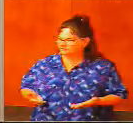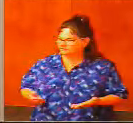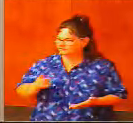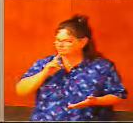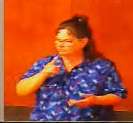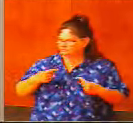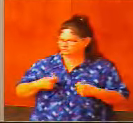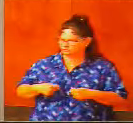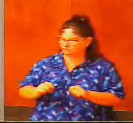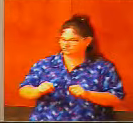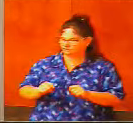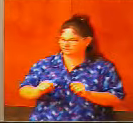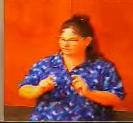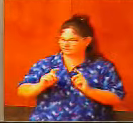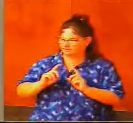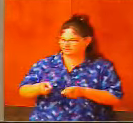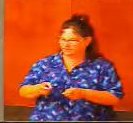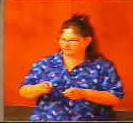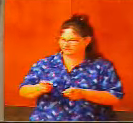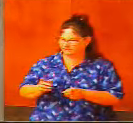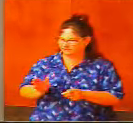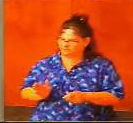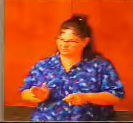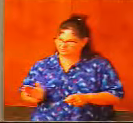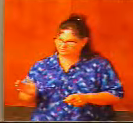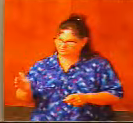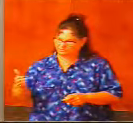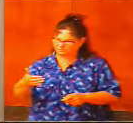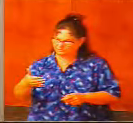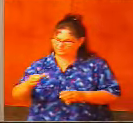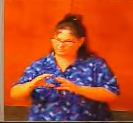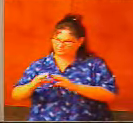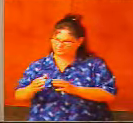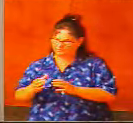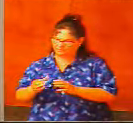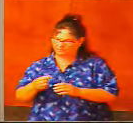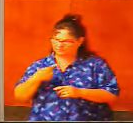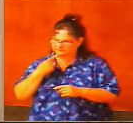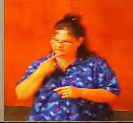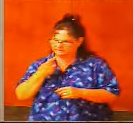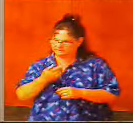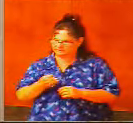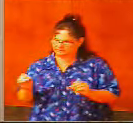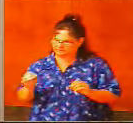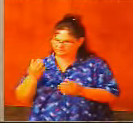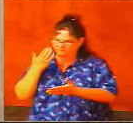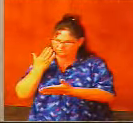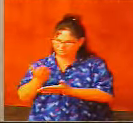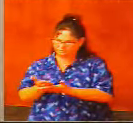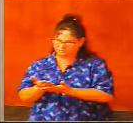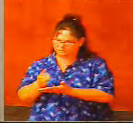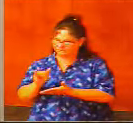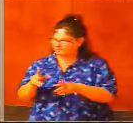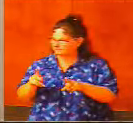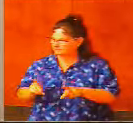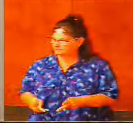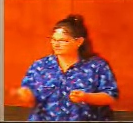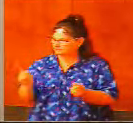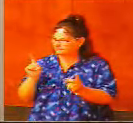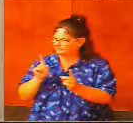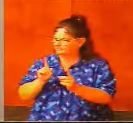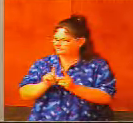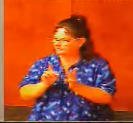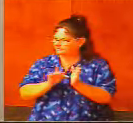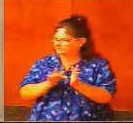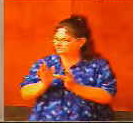really tried to kind of throw you a curveball when I said that there's no evidence that this individual had ever met Jesus or